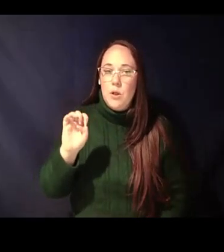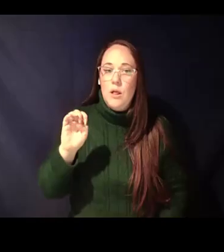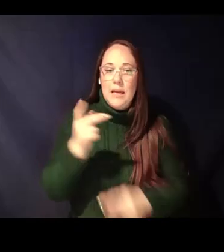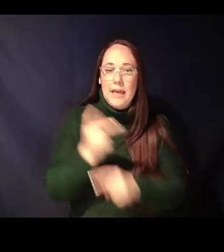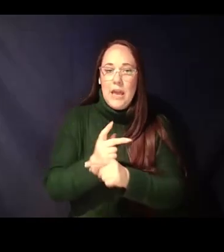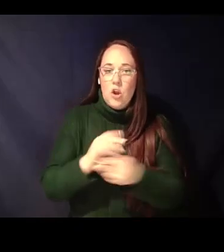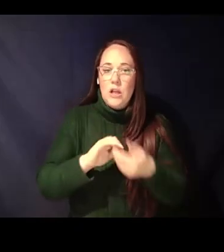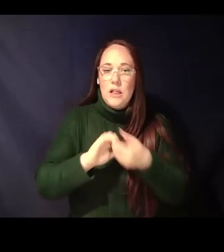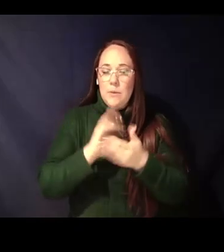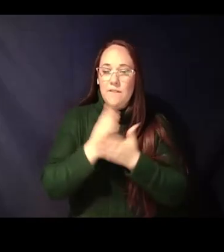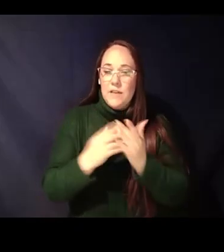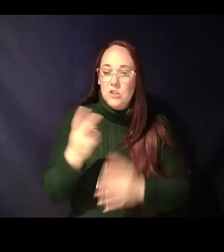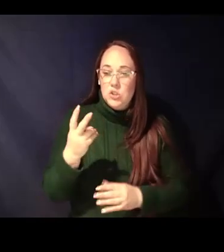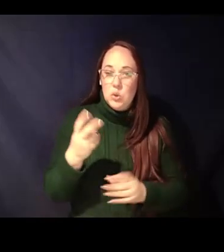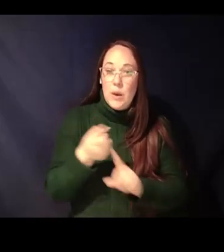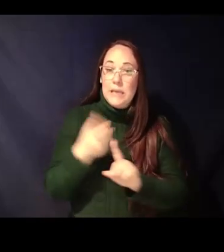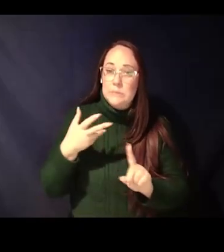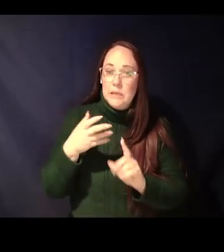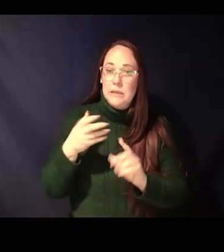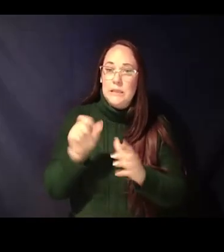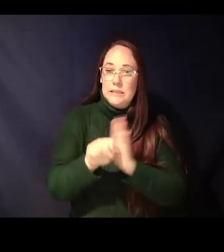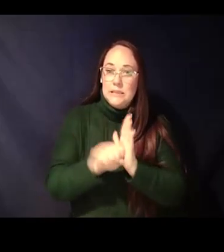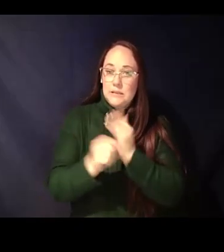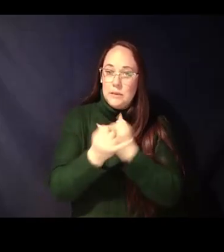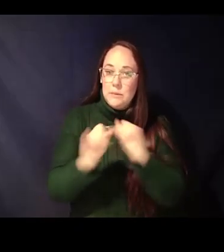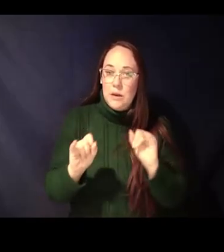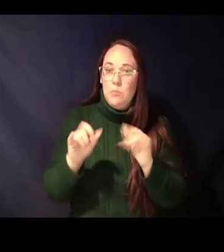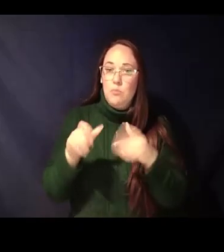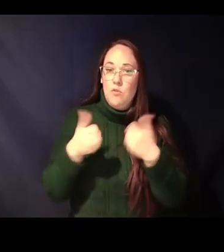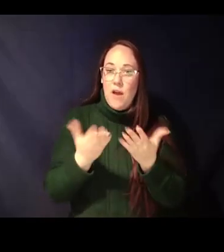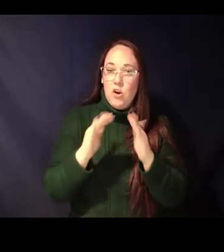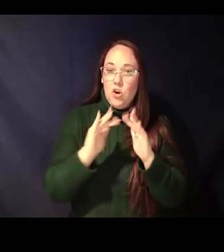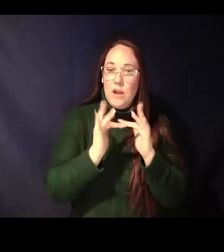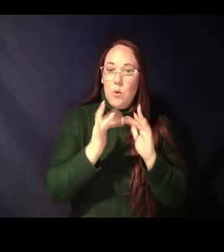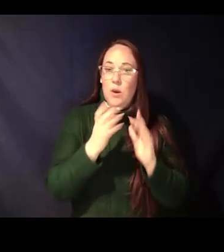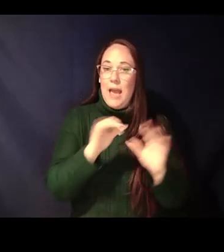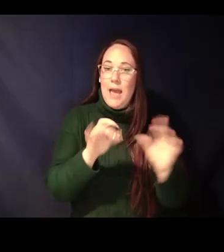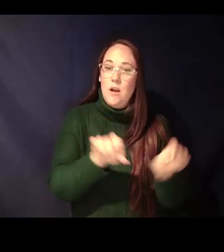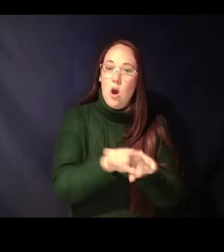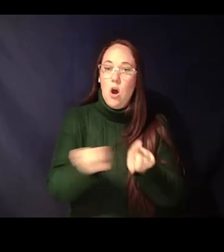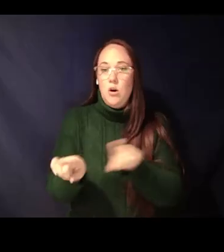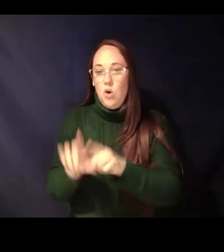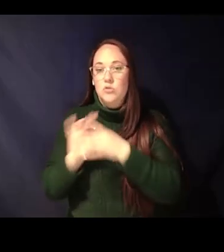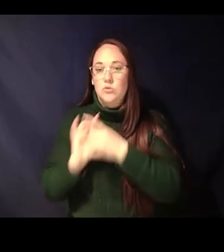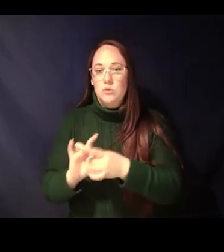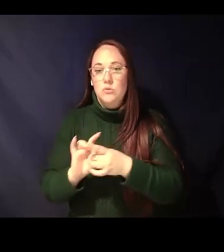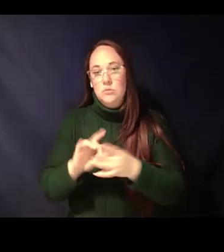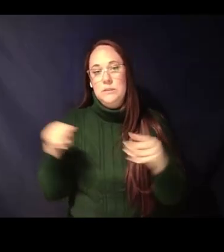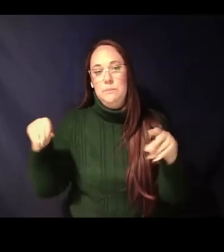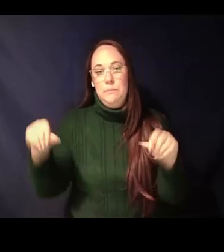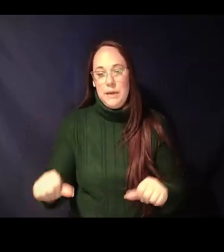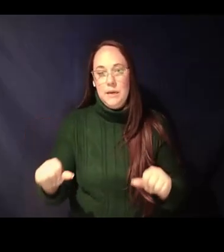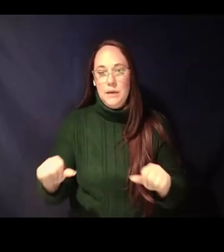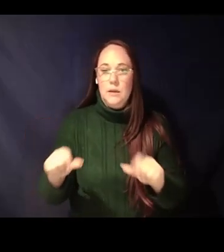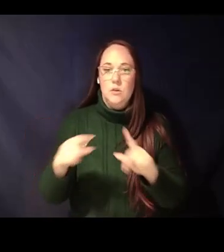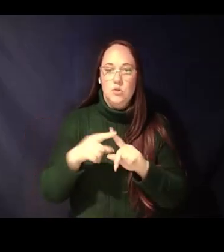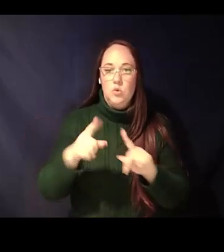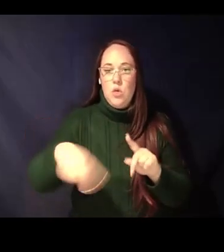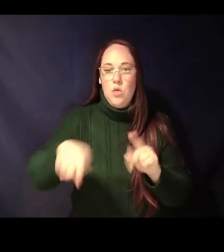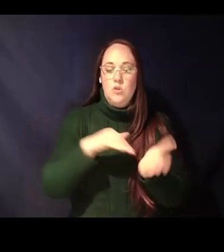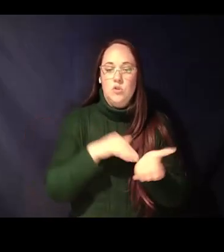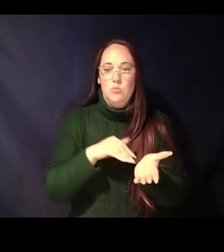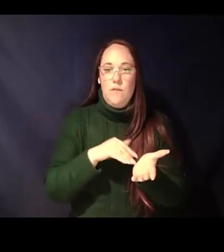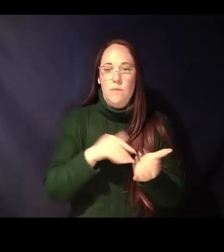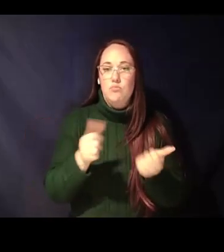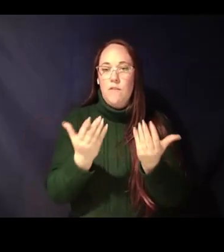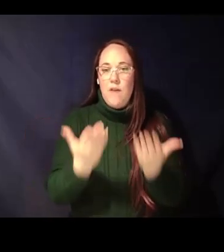have expanded the state's independent provider network and associated spending, with spending attributable to those providers increasing